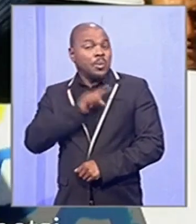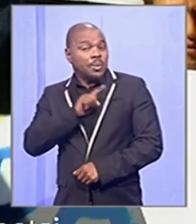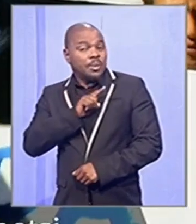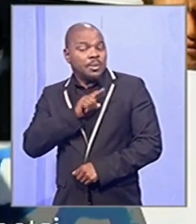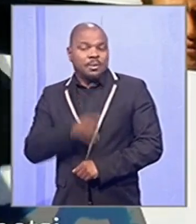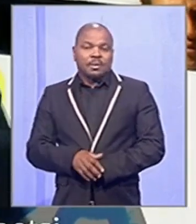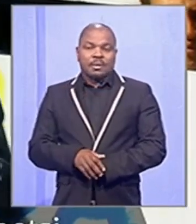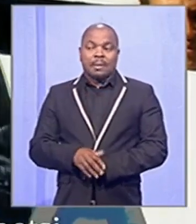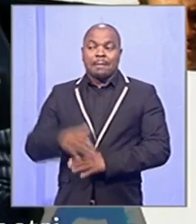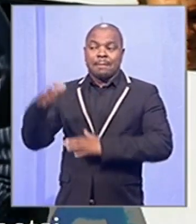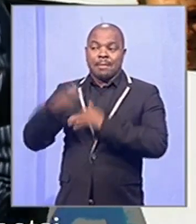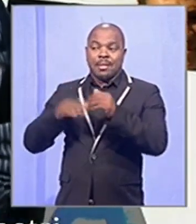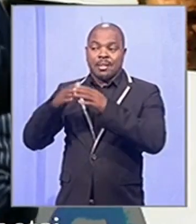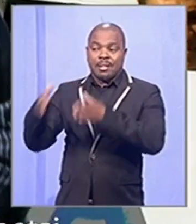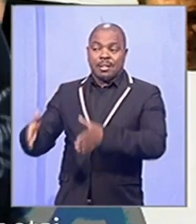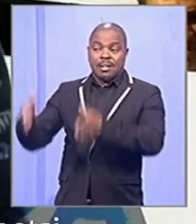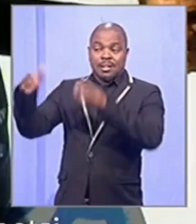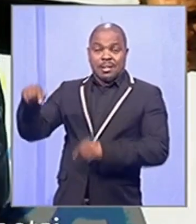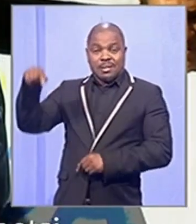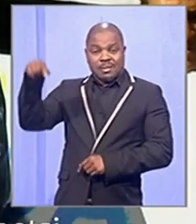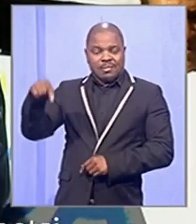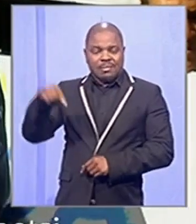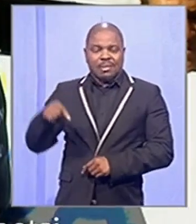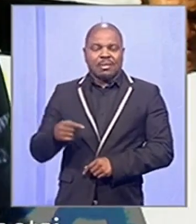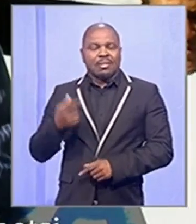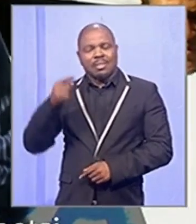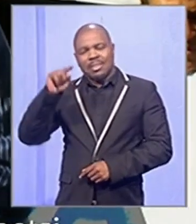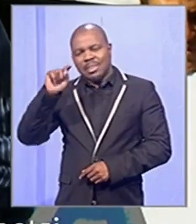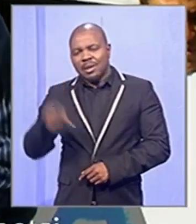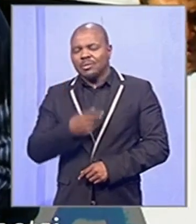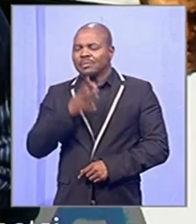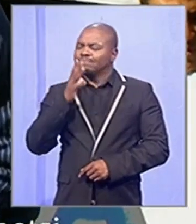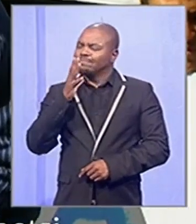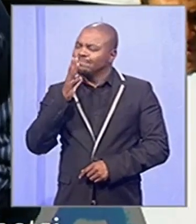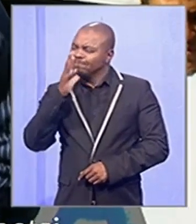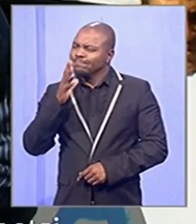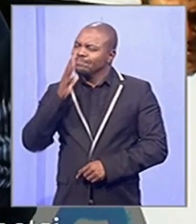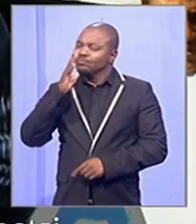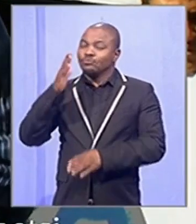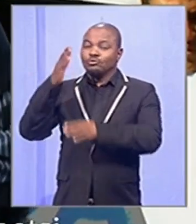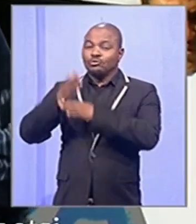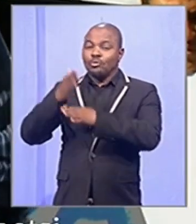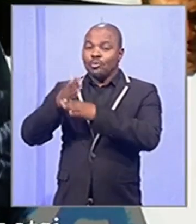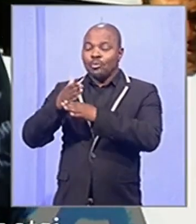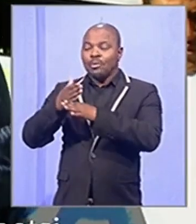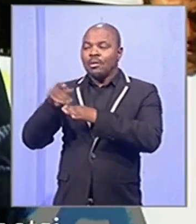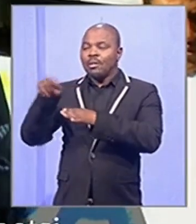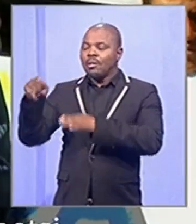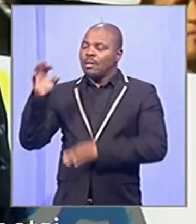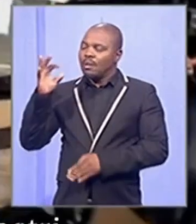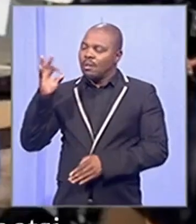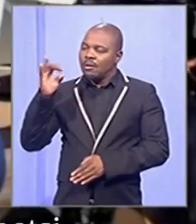The Sesotho House is a crime scene. Why is it a crime scene? Because in that